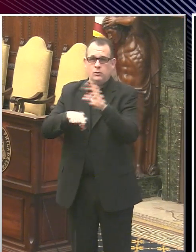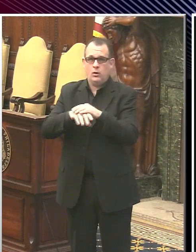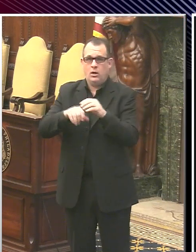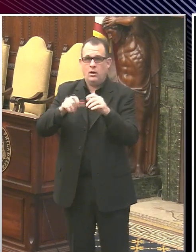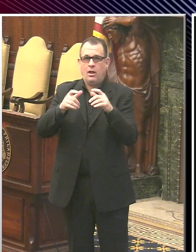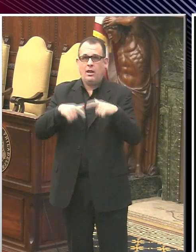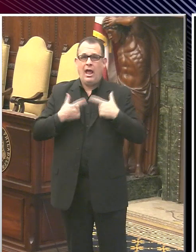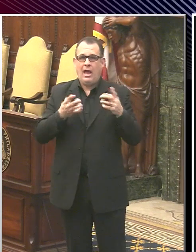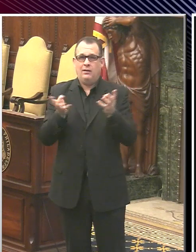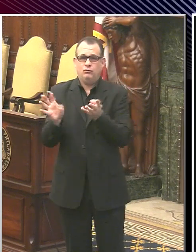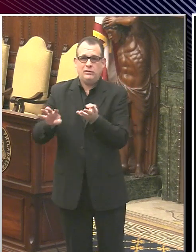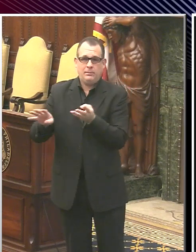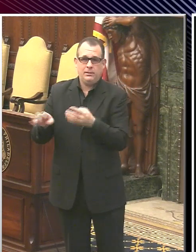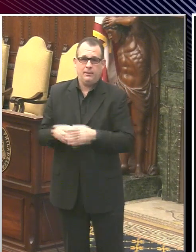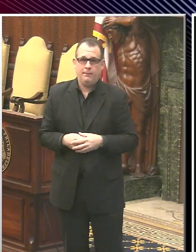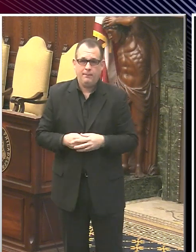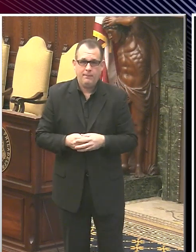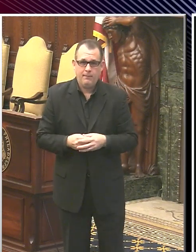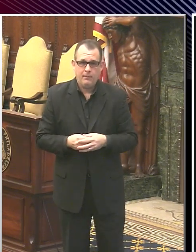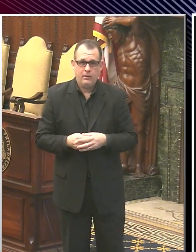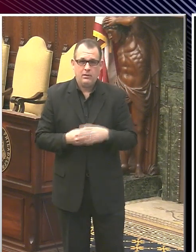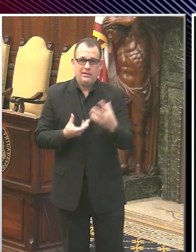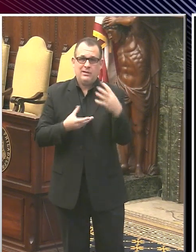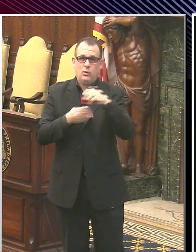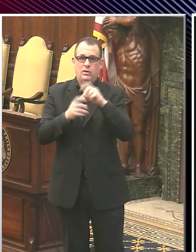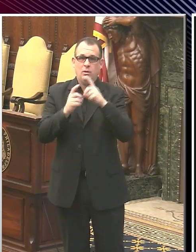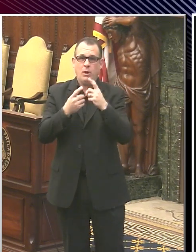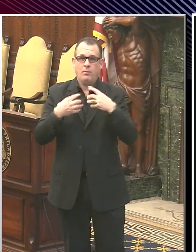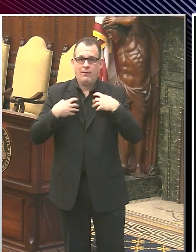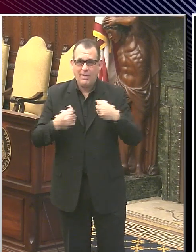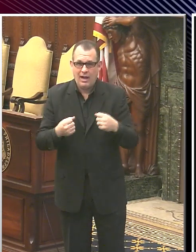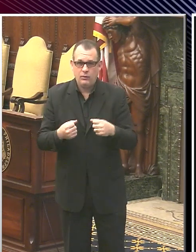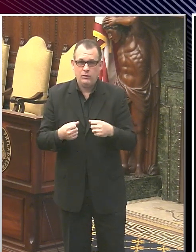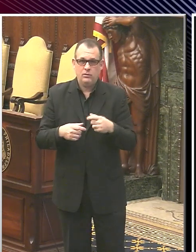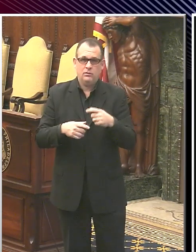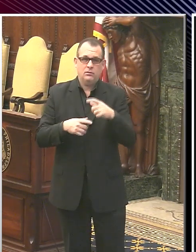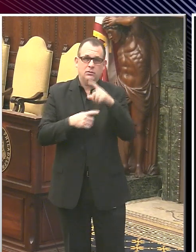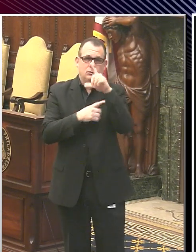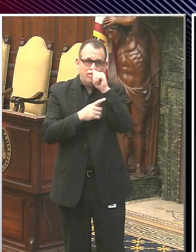available, including the Department of Health's Twitter and Facebook accounts,